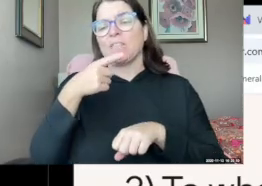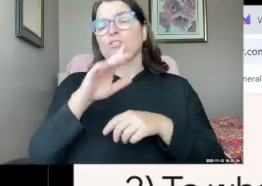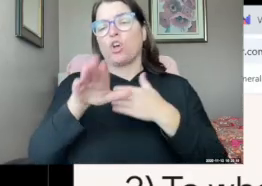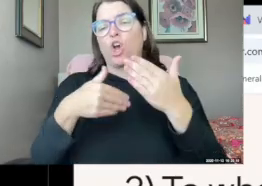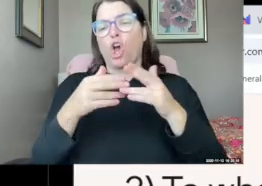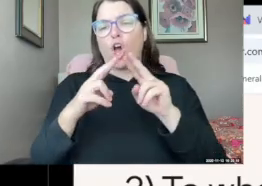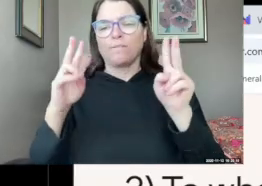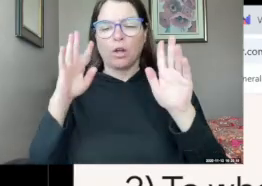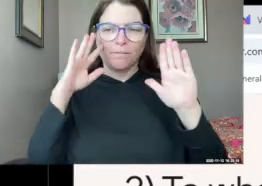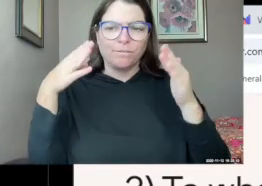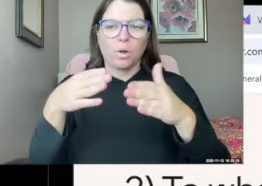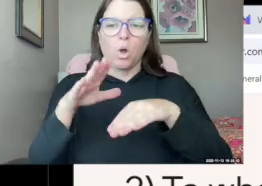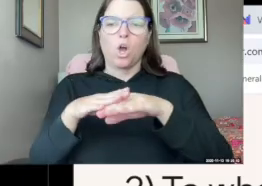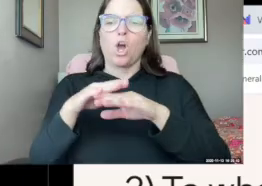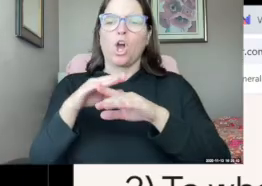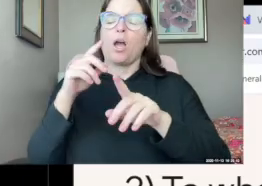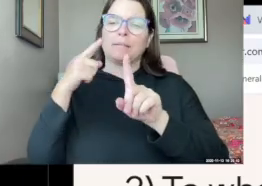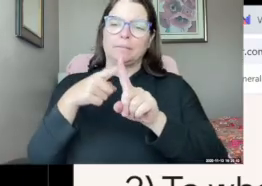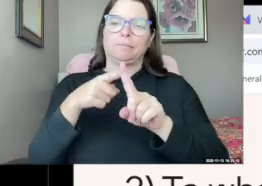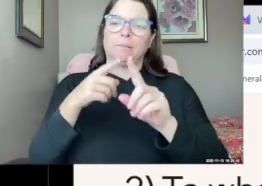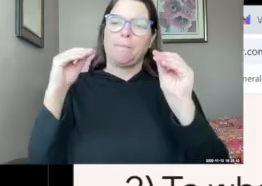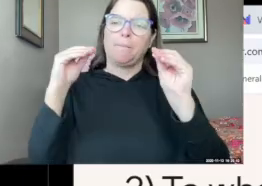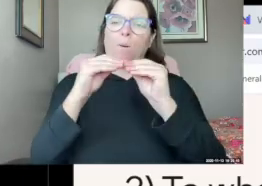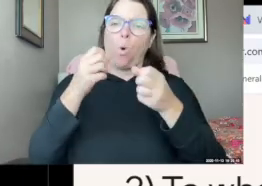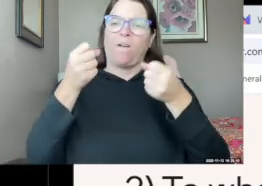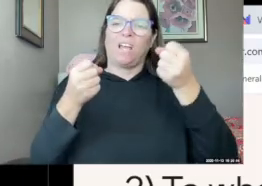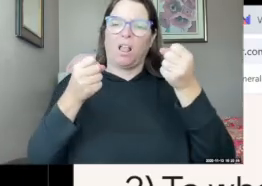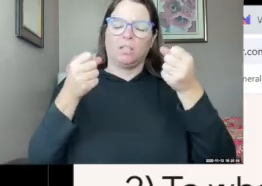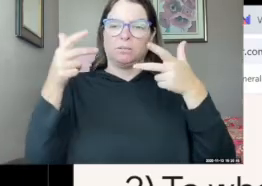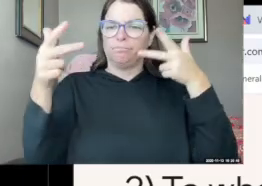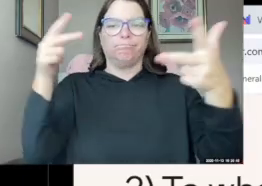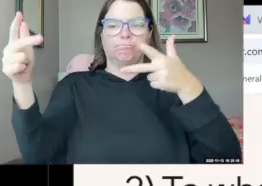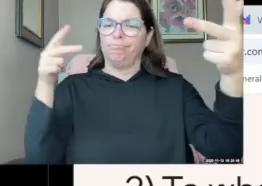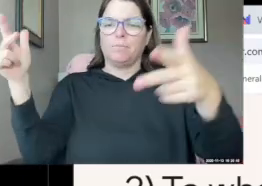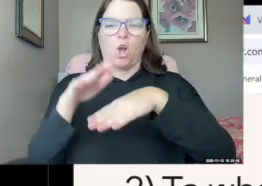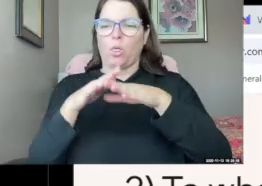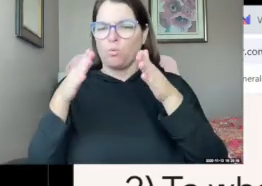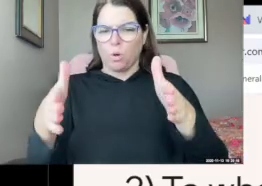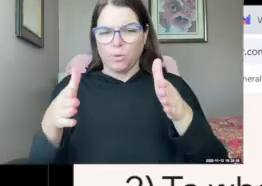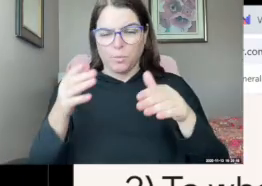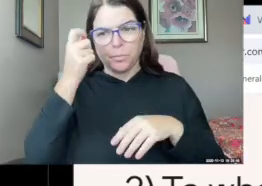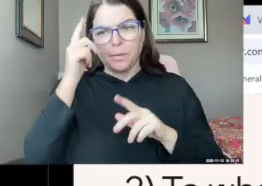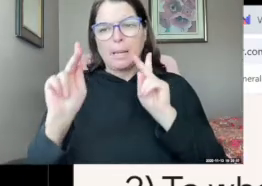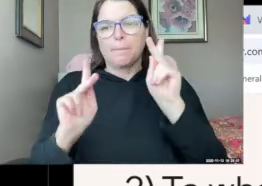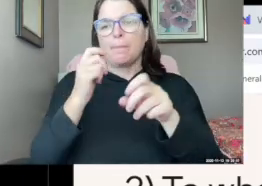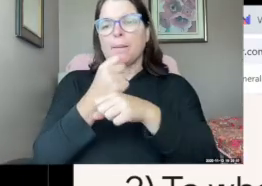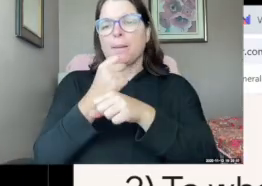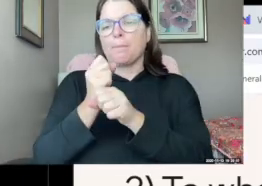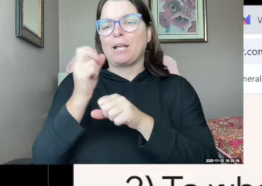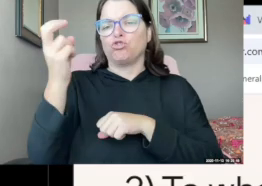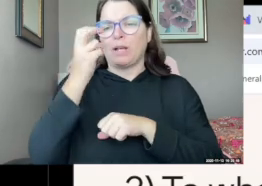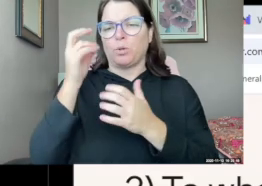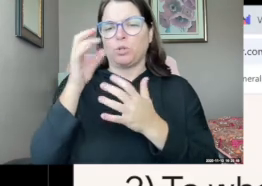I can say that this is all very focused on getting vehicles on the road. When people